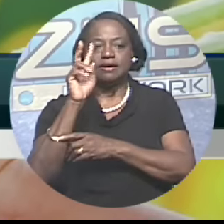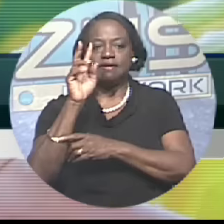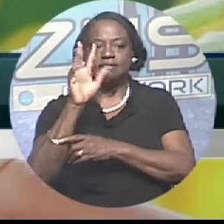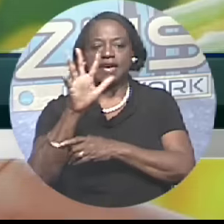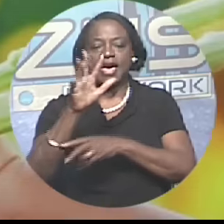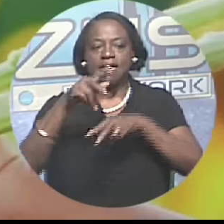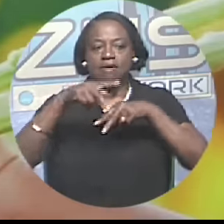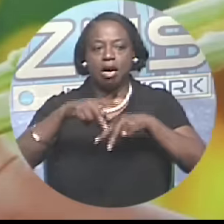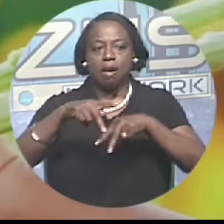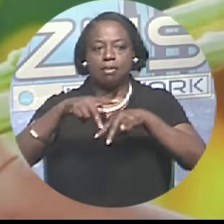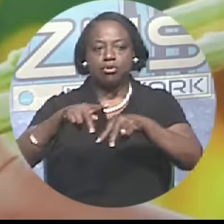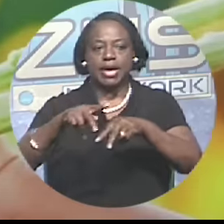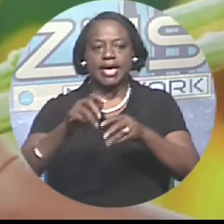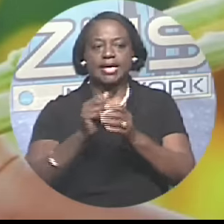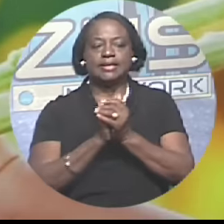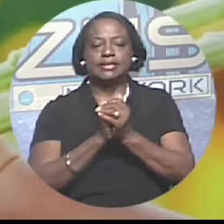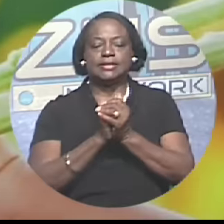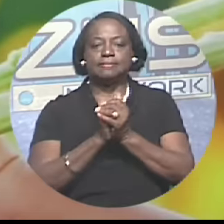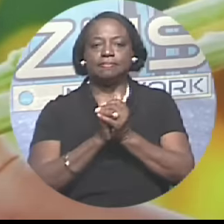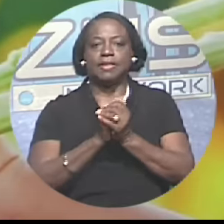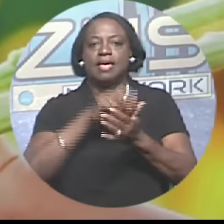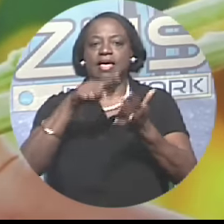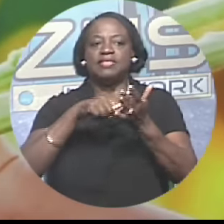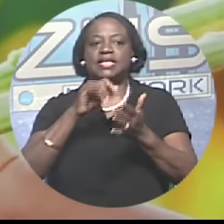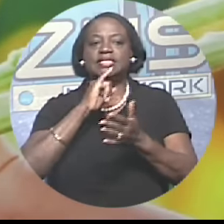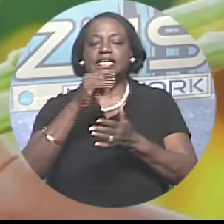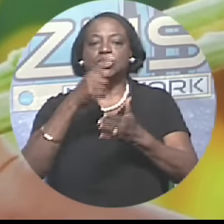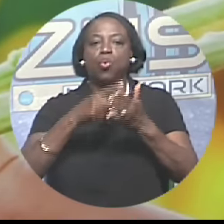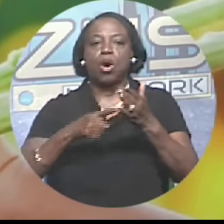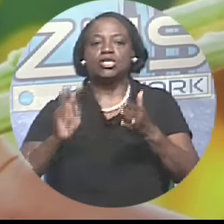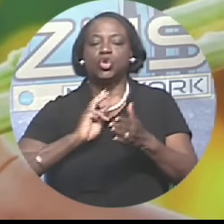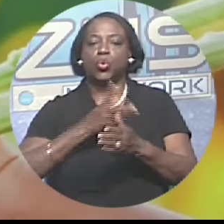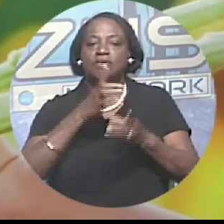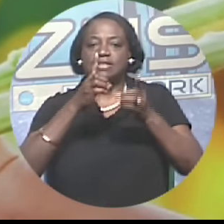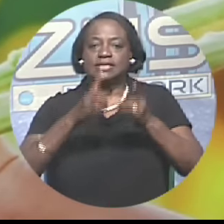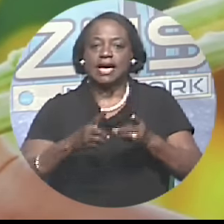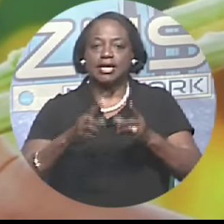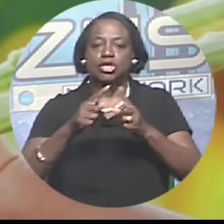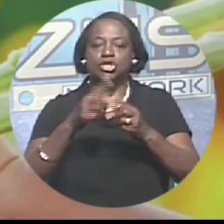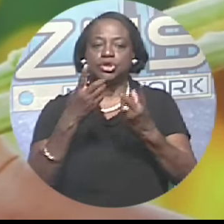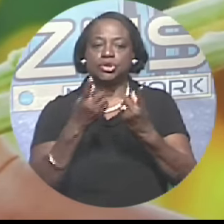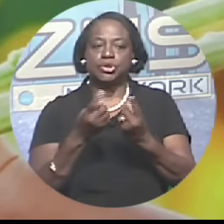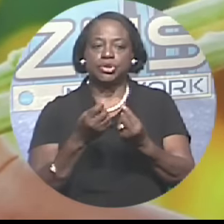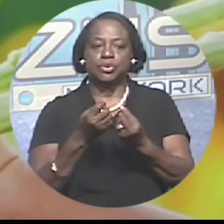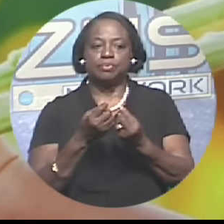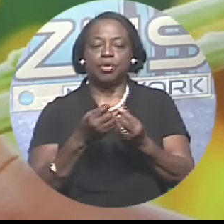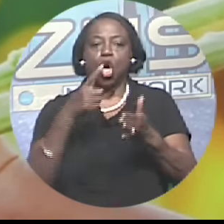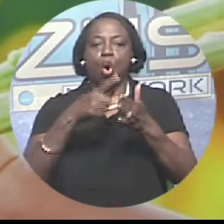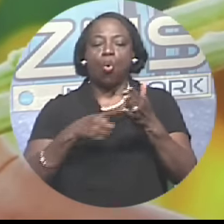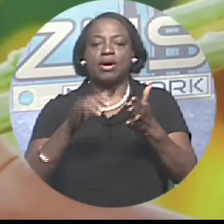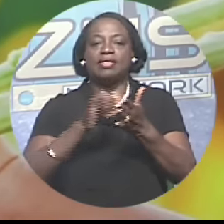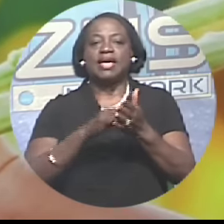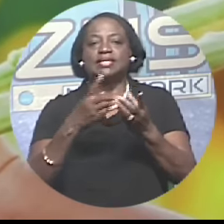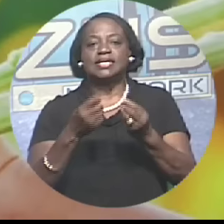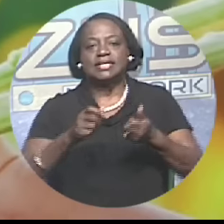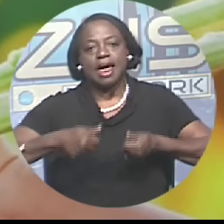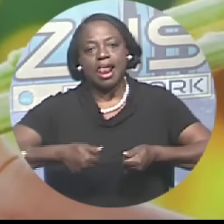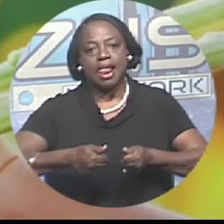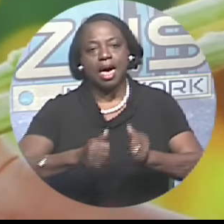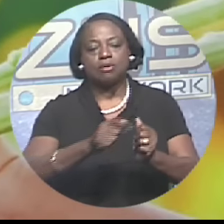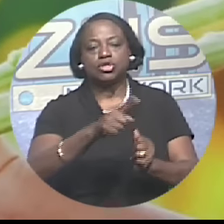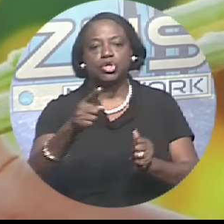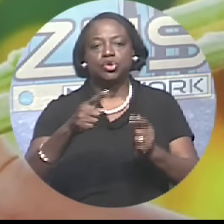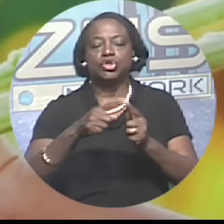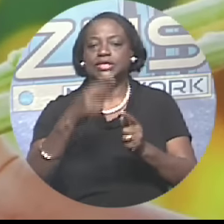25 parades. This is what we have decided to do. Now, what that does, it allows you